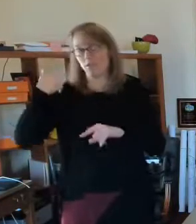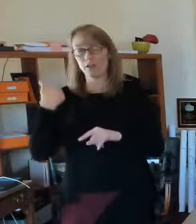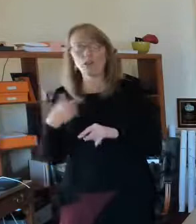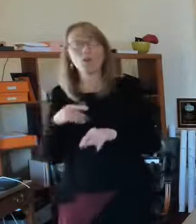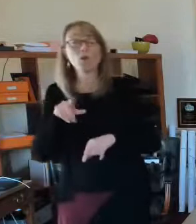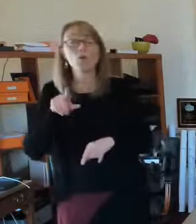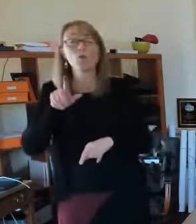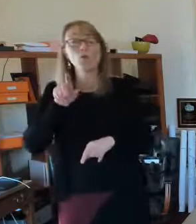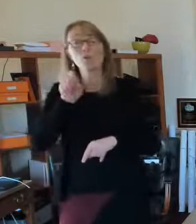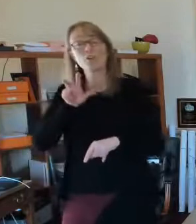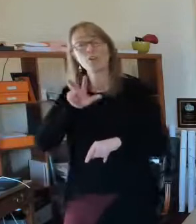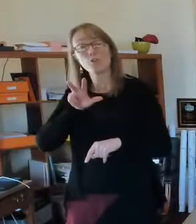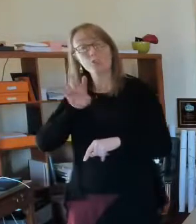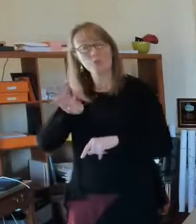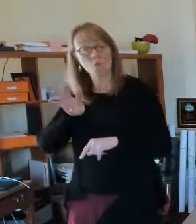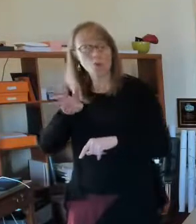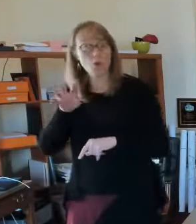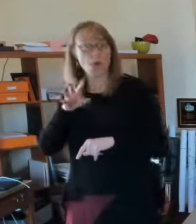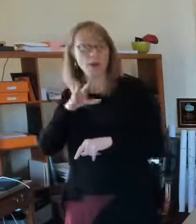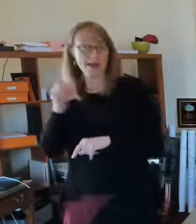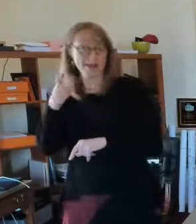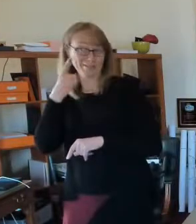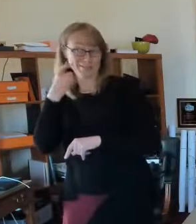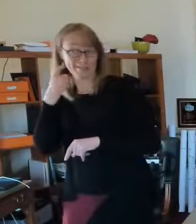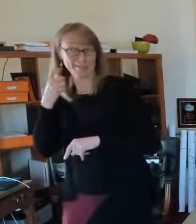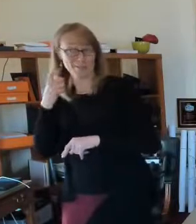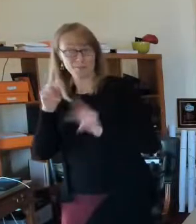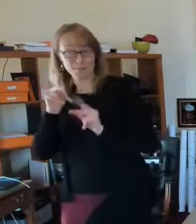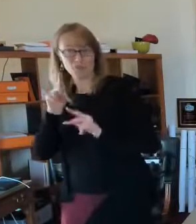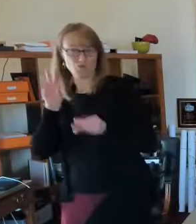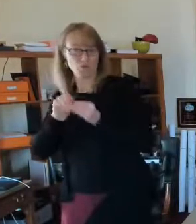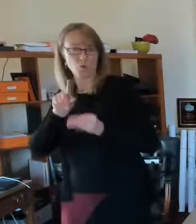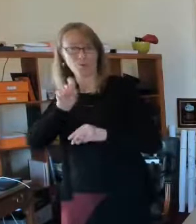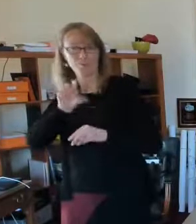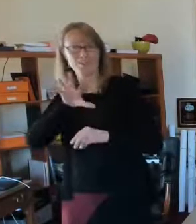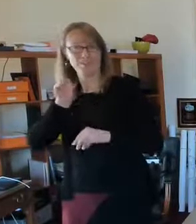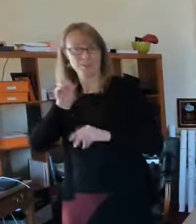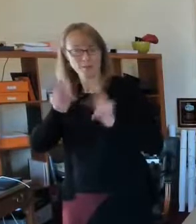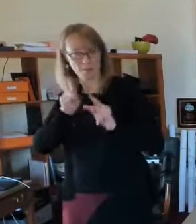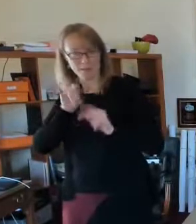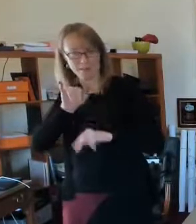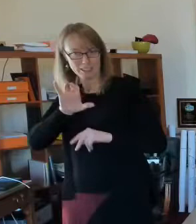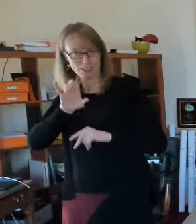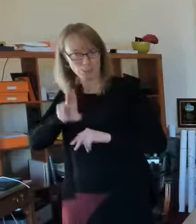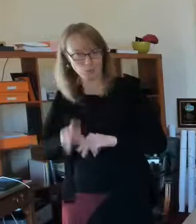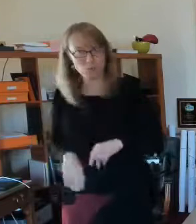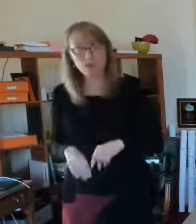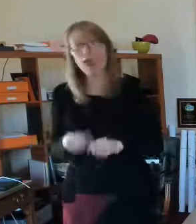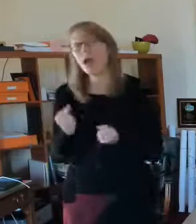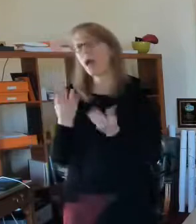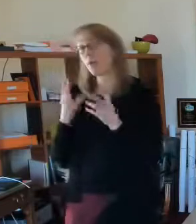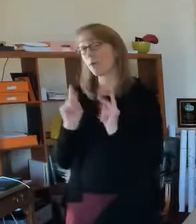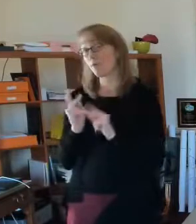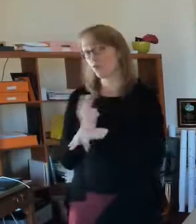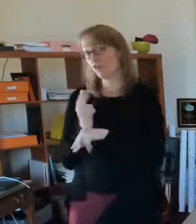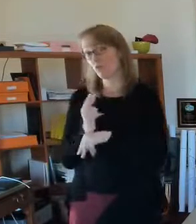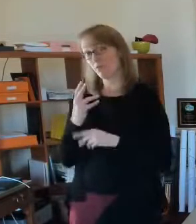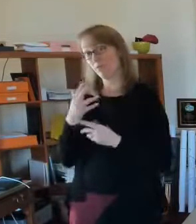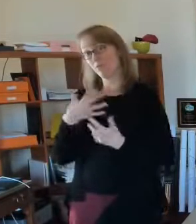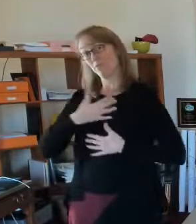134, plus 16 suspected, so a total of 150, and a total of 84 people on